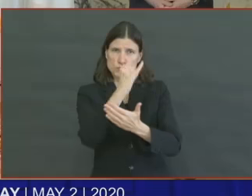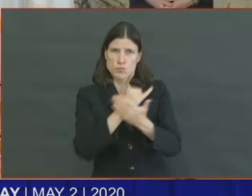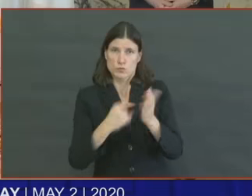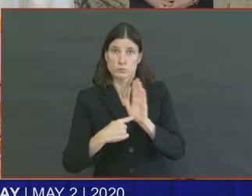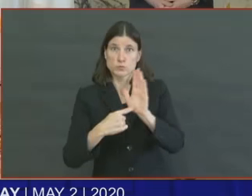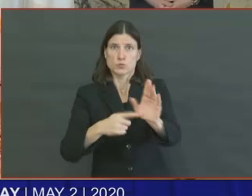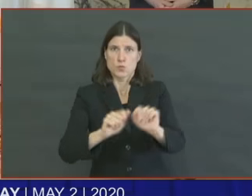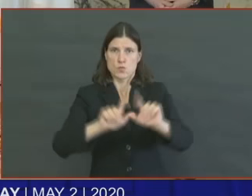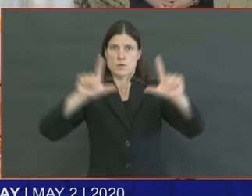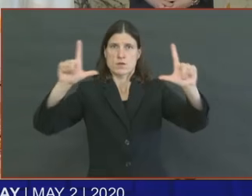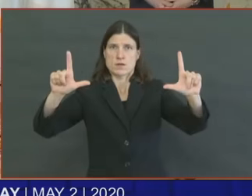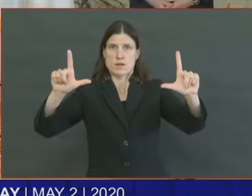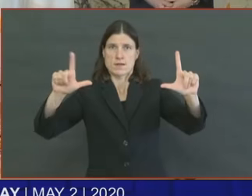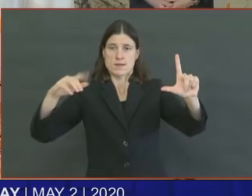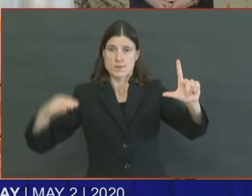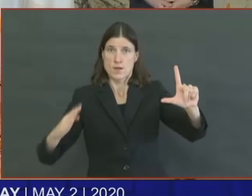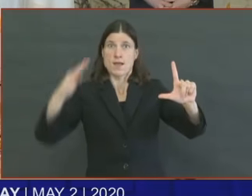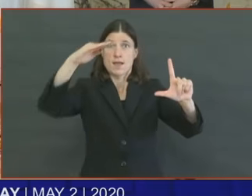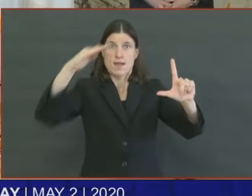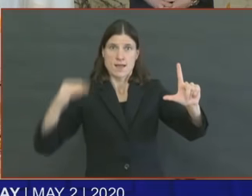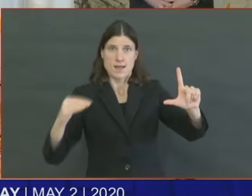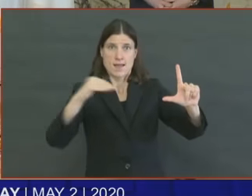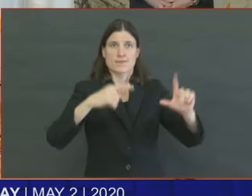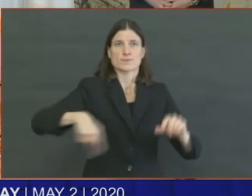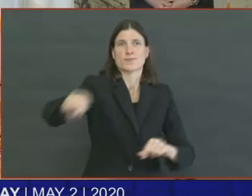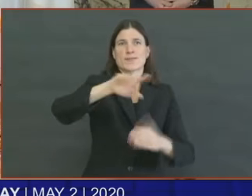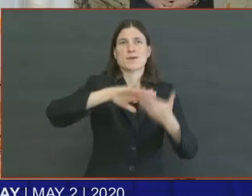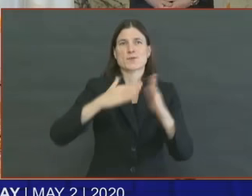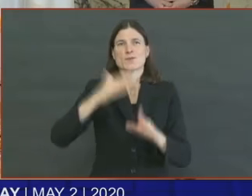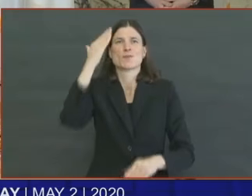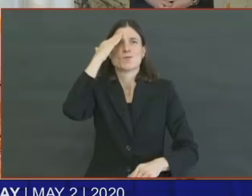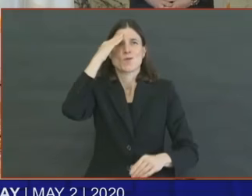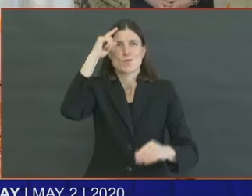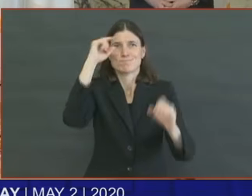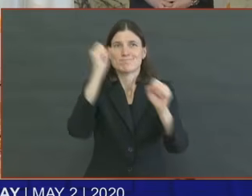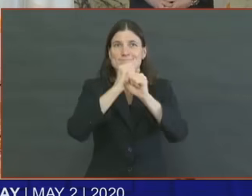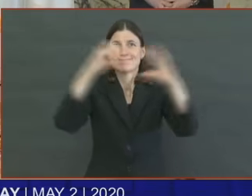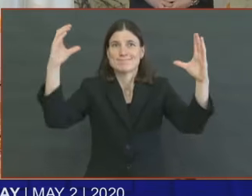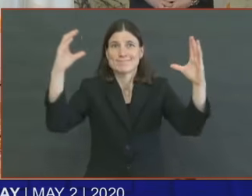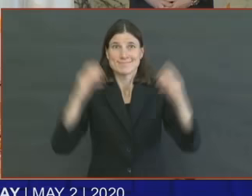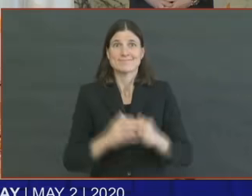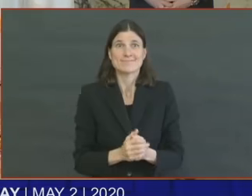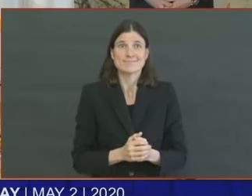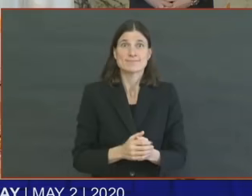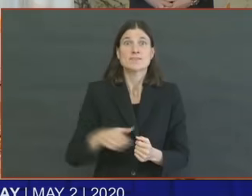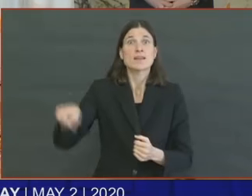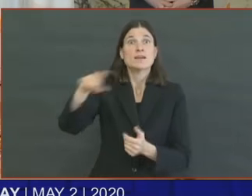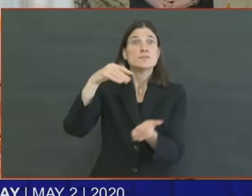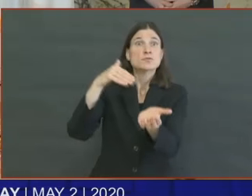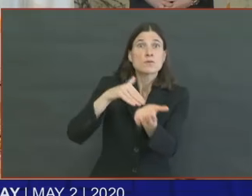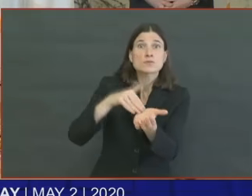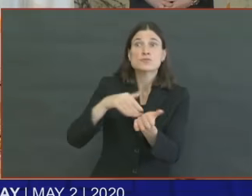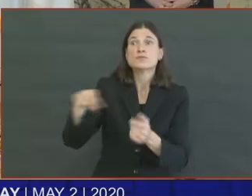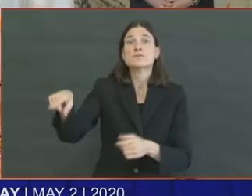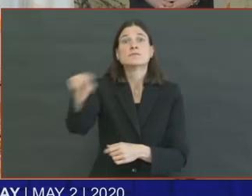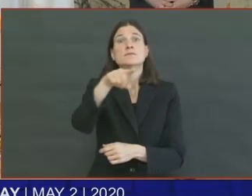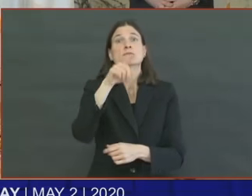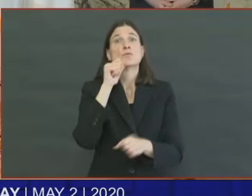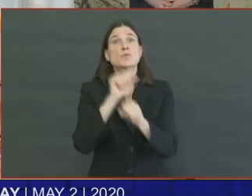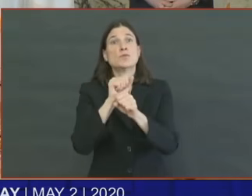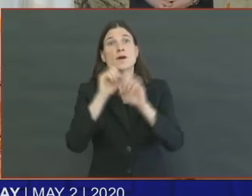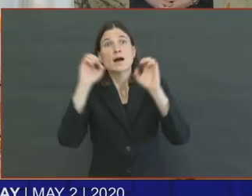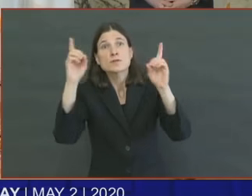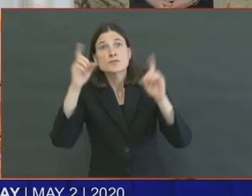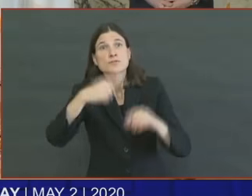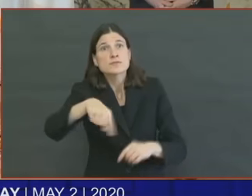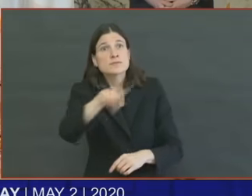means partnerships with academics, healthcare providers, educators, first responders, public health